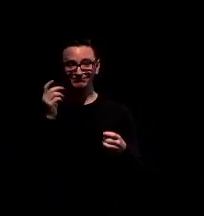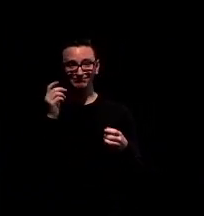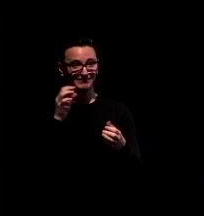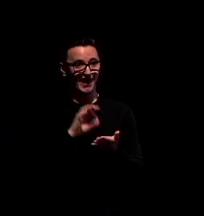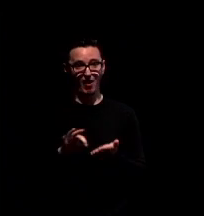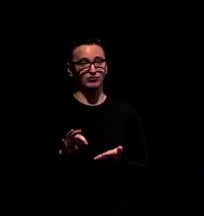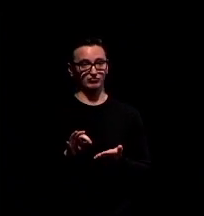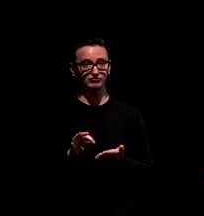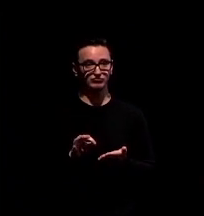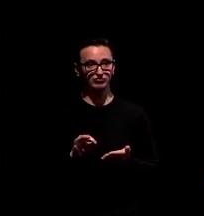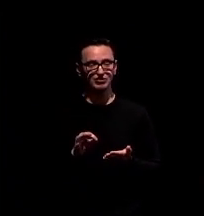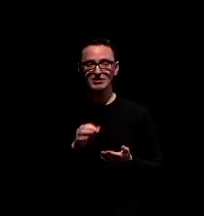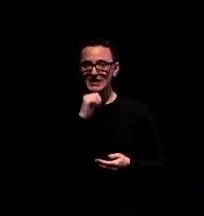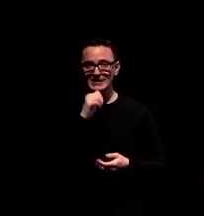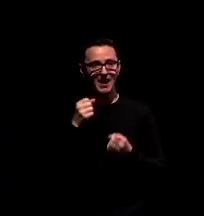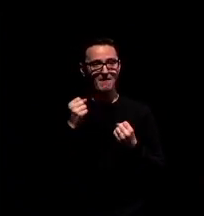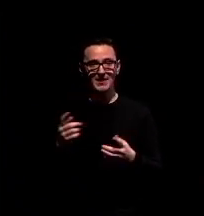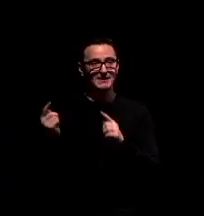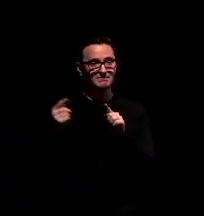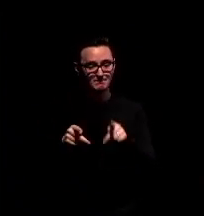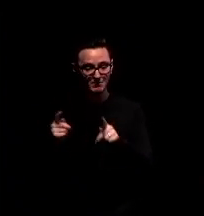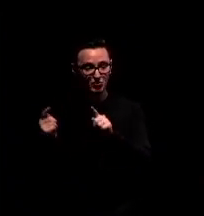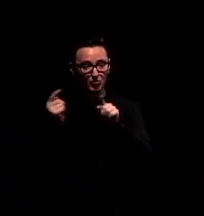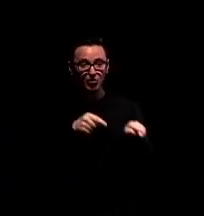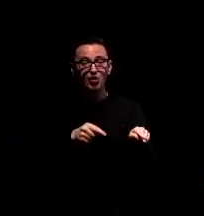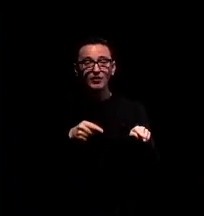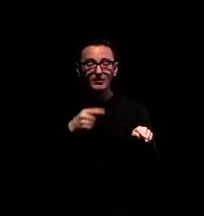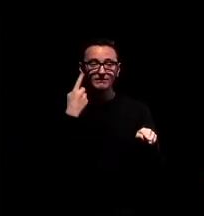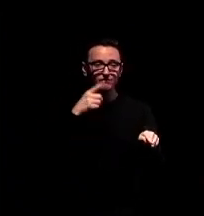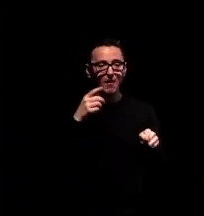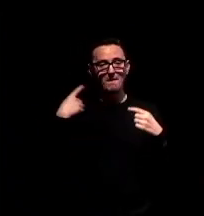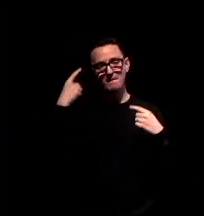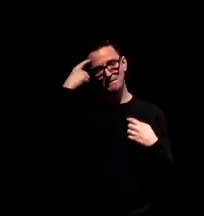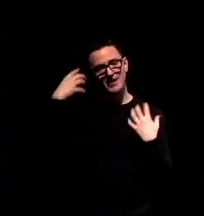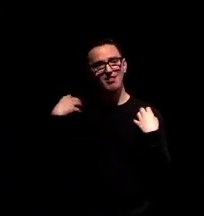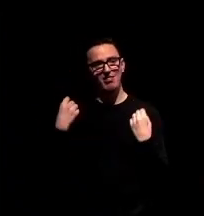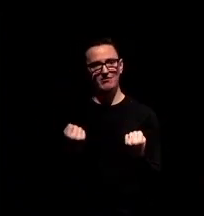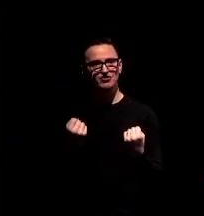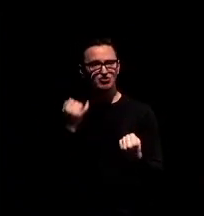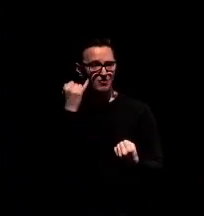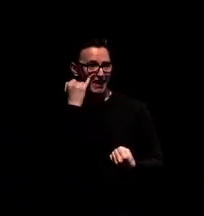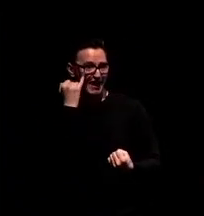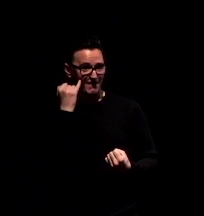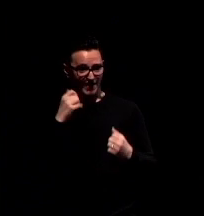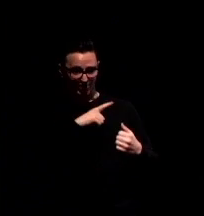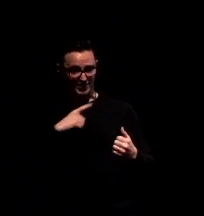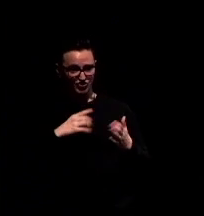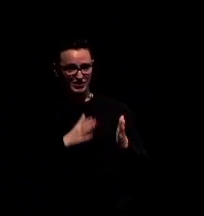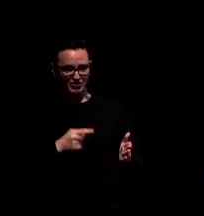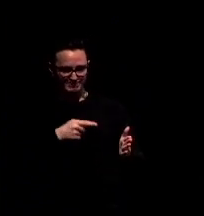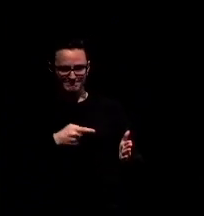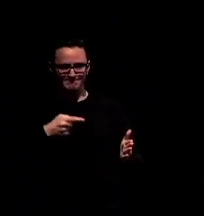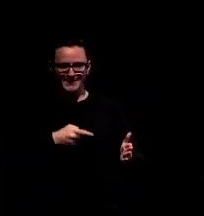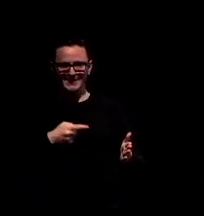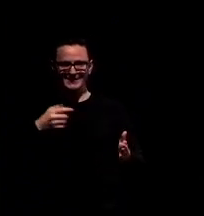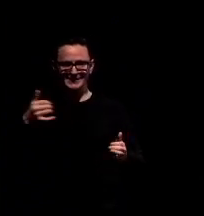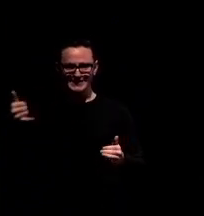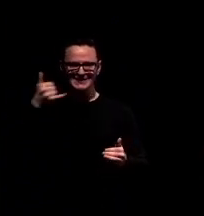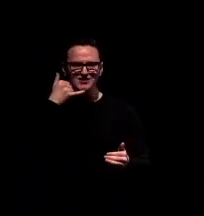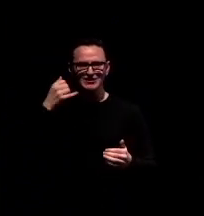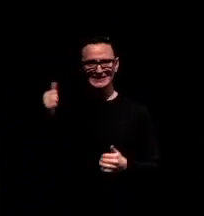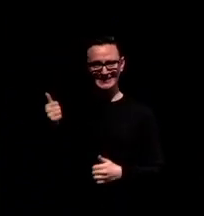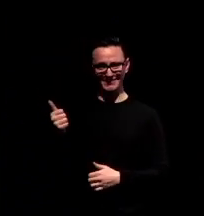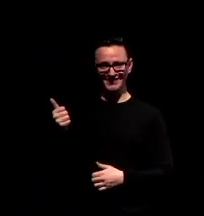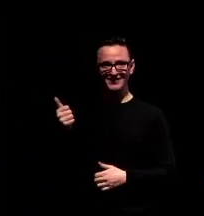just going to be honest. So if a legislator gets 10 calls, they're going to be like, wow, this is a big issue. And so I don't want people to feel like my voice doesn't matter,